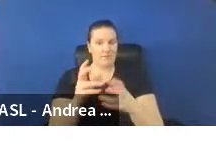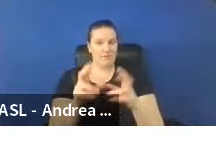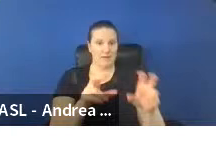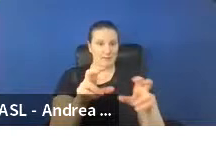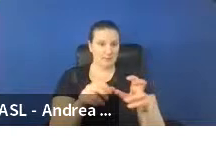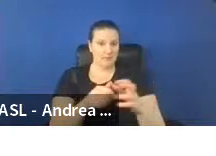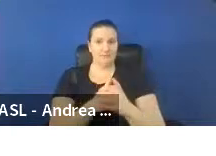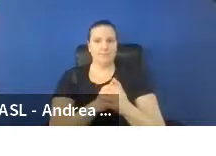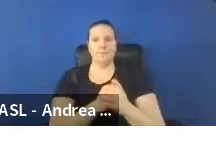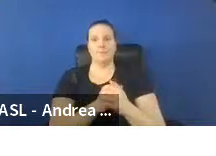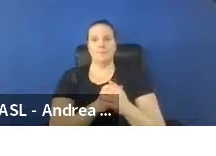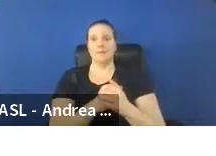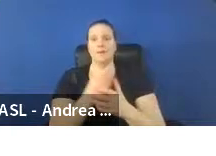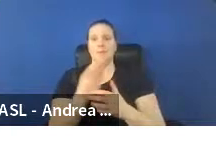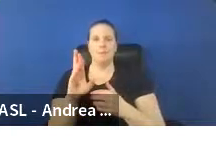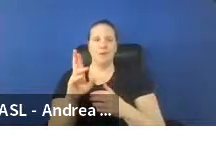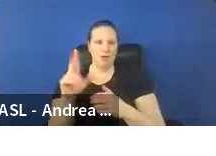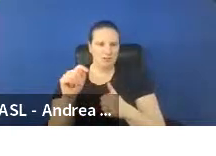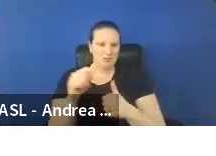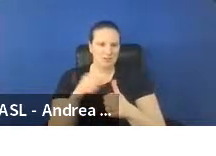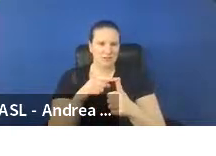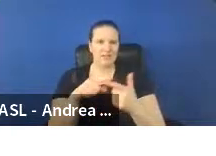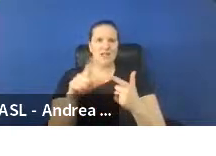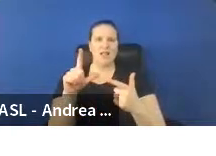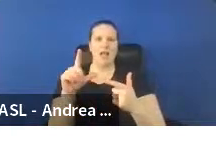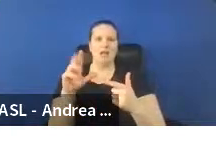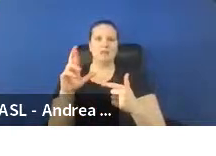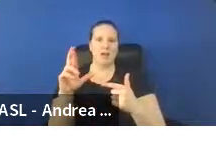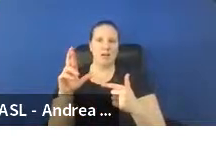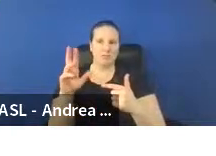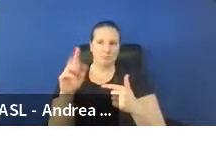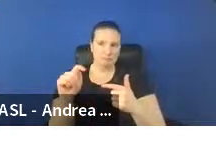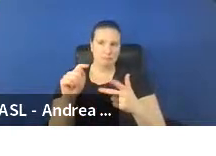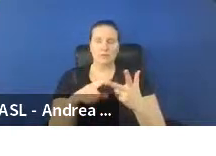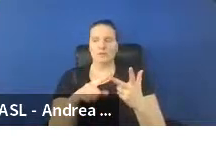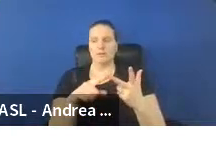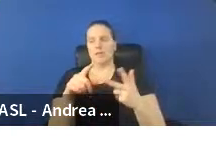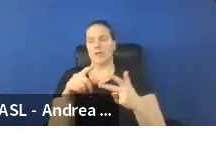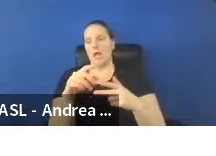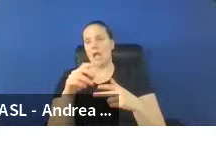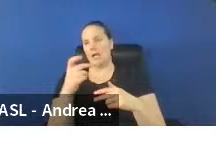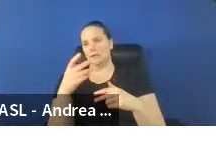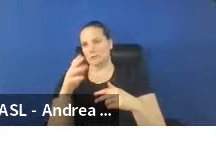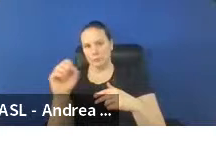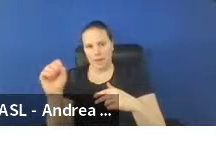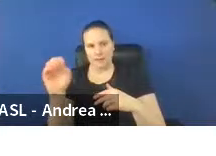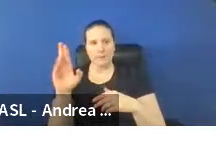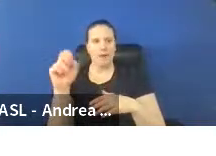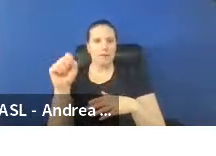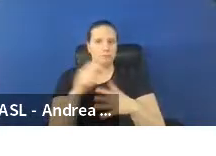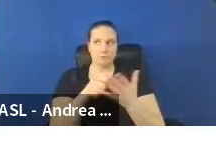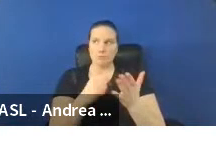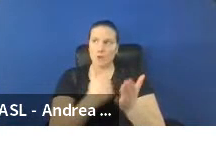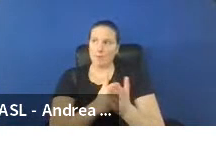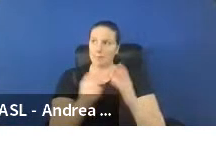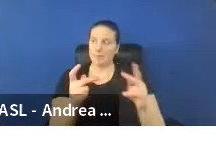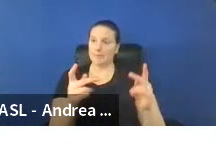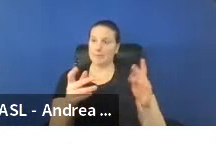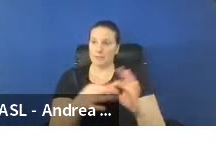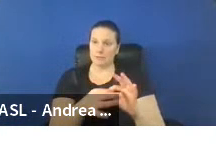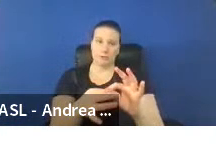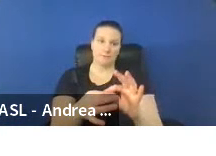in terms of BRT, light rail, and express bus, in order to serve all the folks that are hoping to make that transit